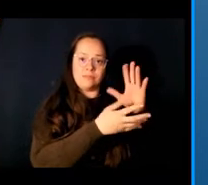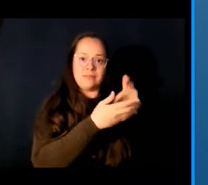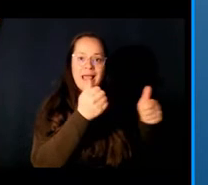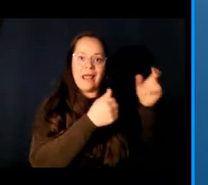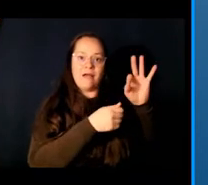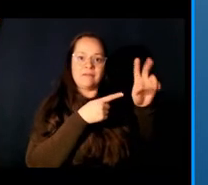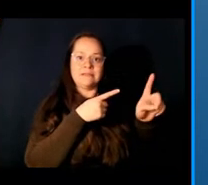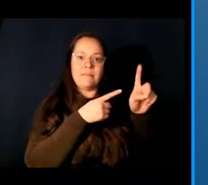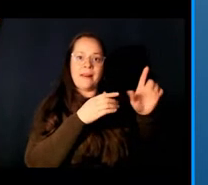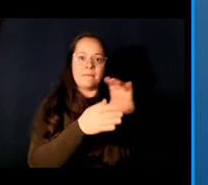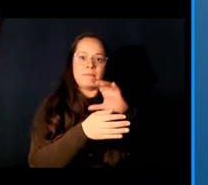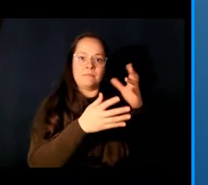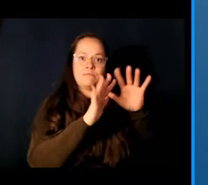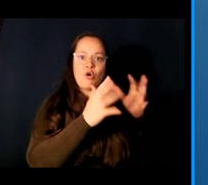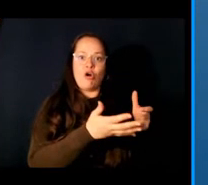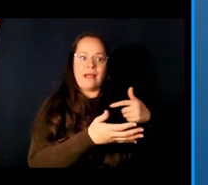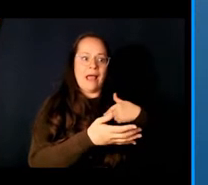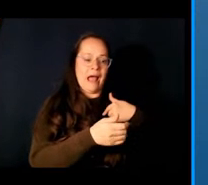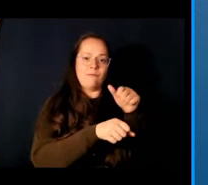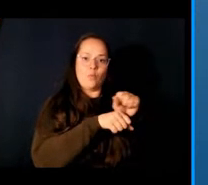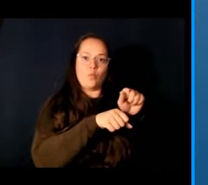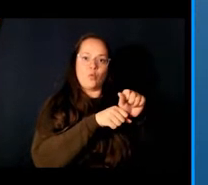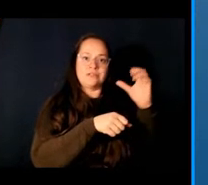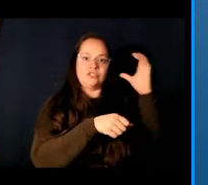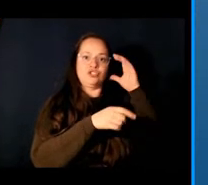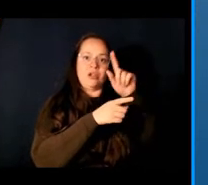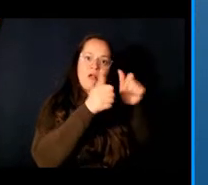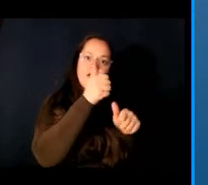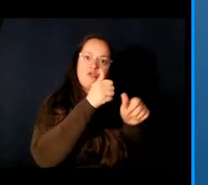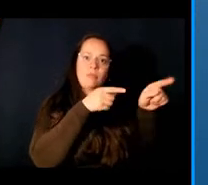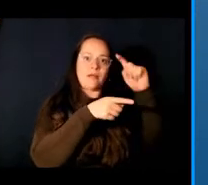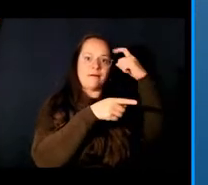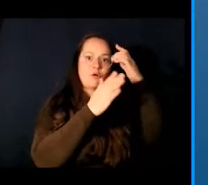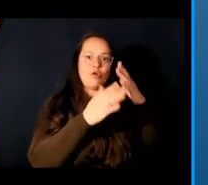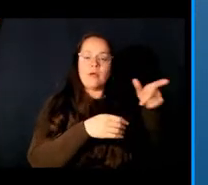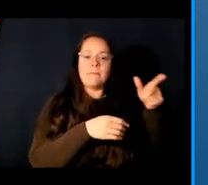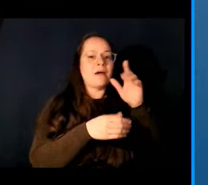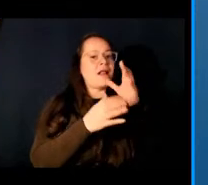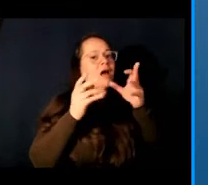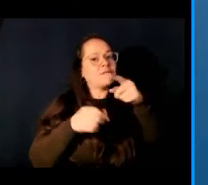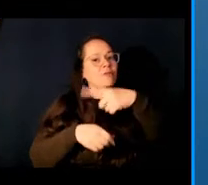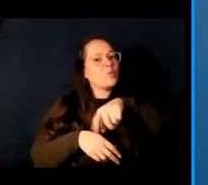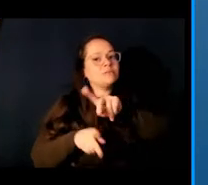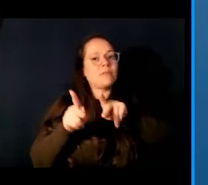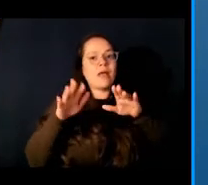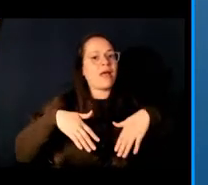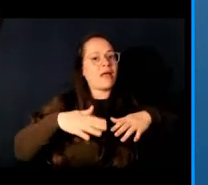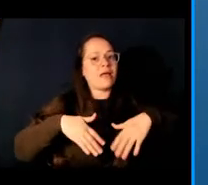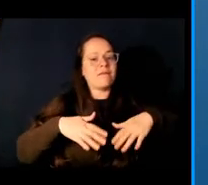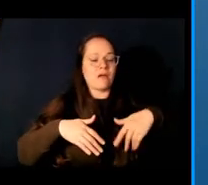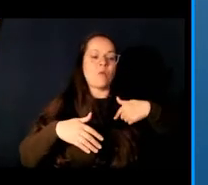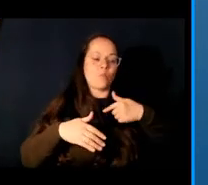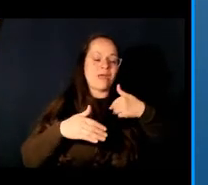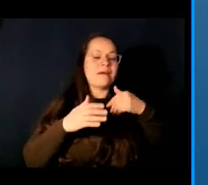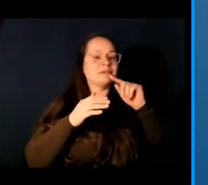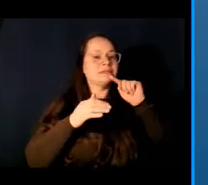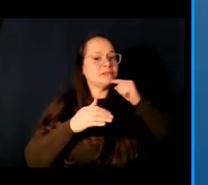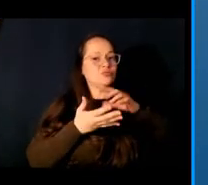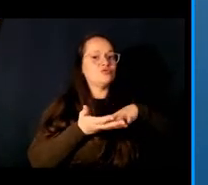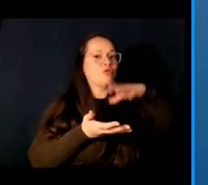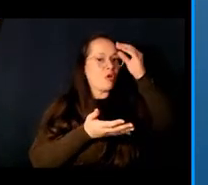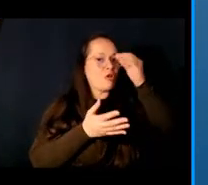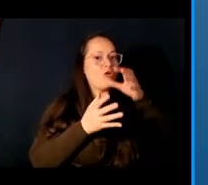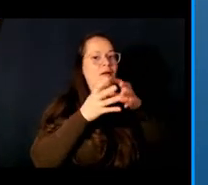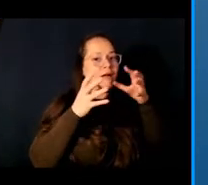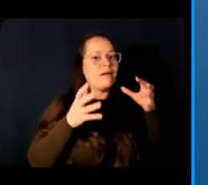I've worked as chair under a governor but a lot of these people never have before we've got serious learning curves that take place